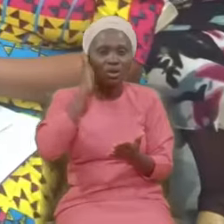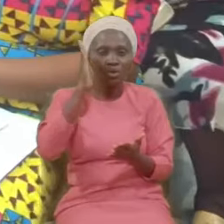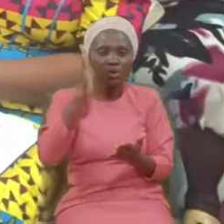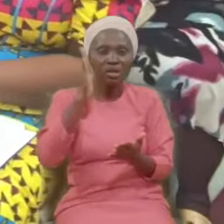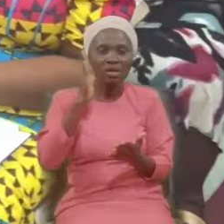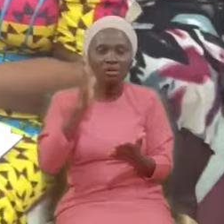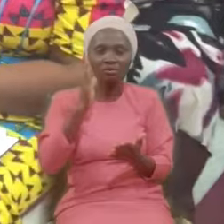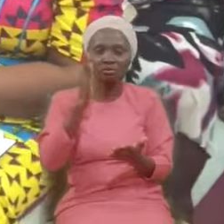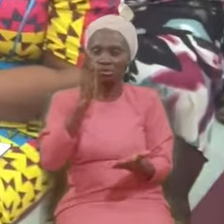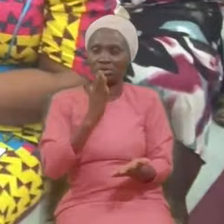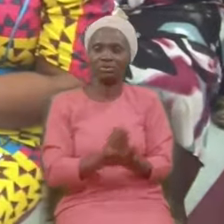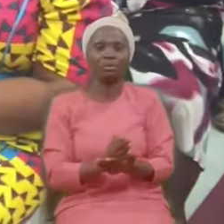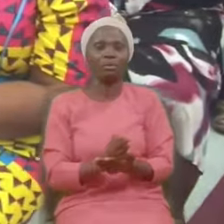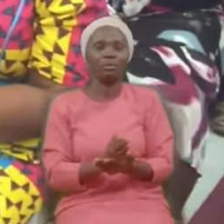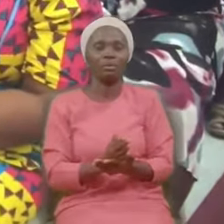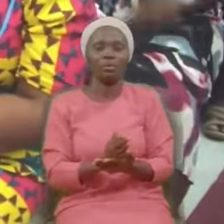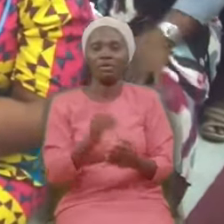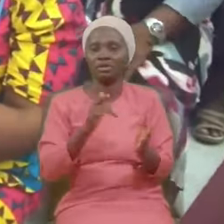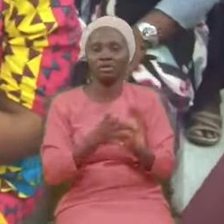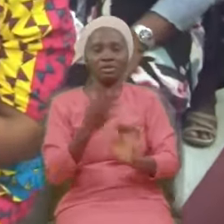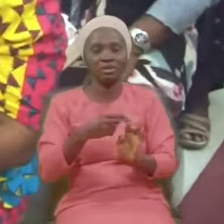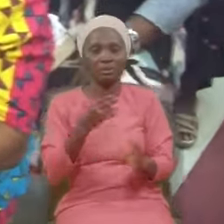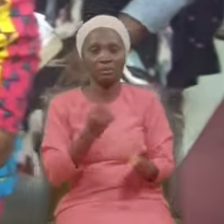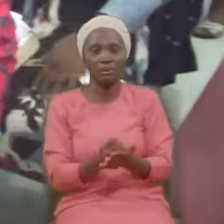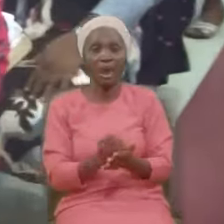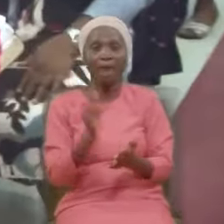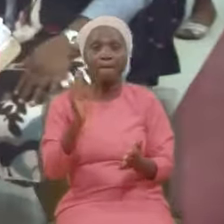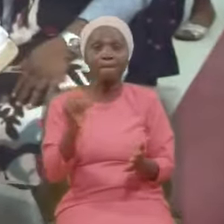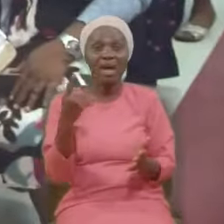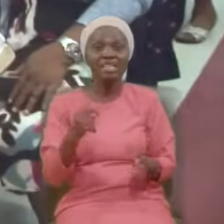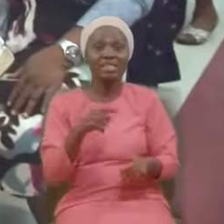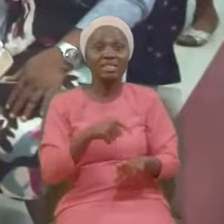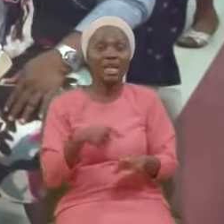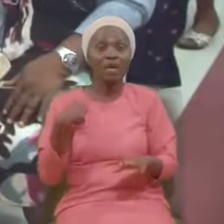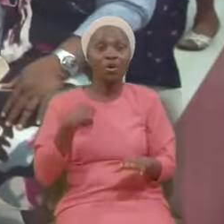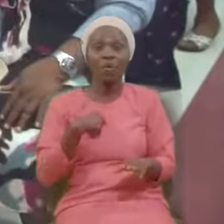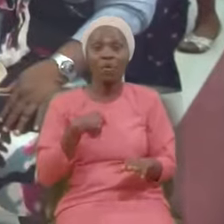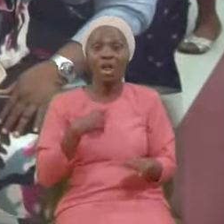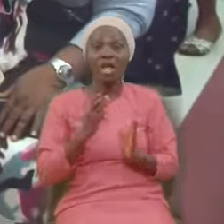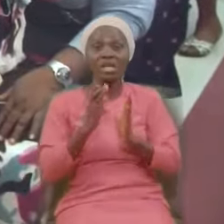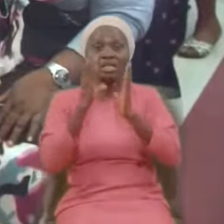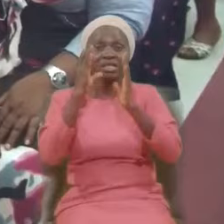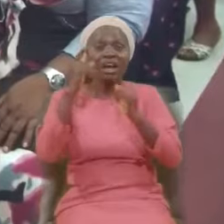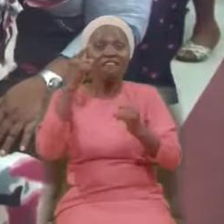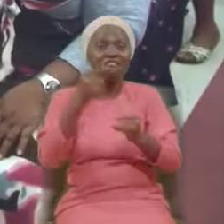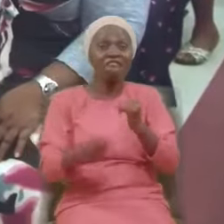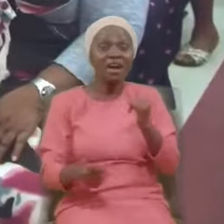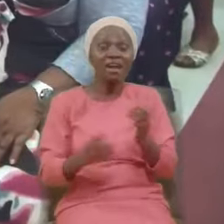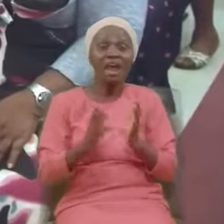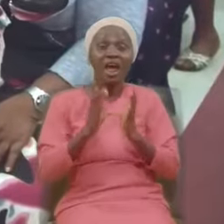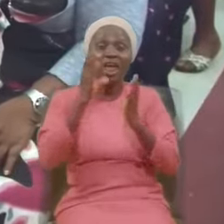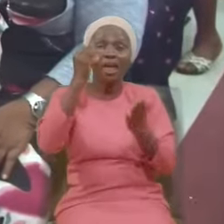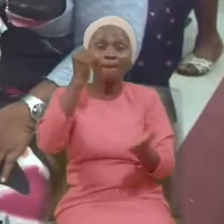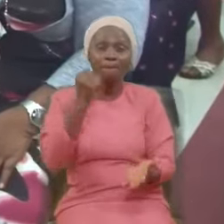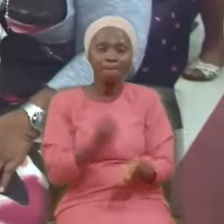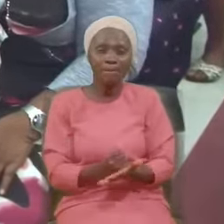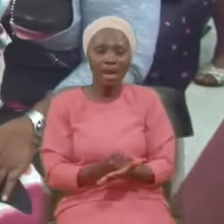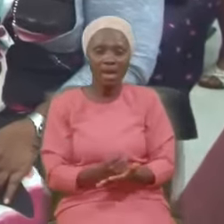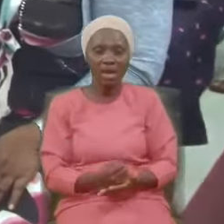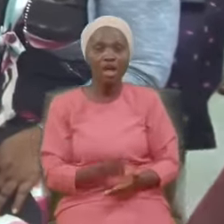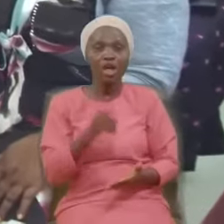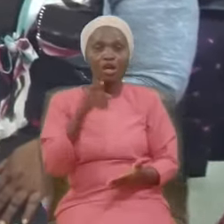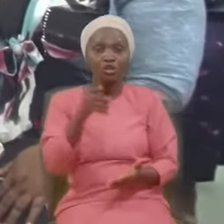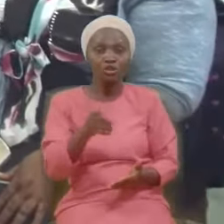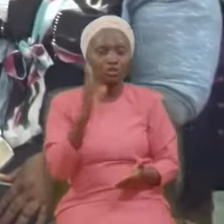away. By the time we say the final amen, you'll say, I